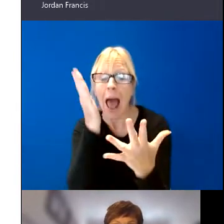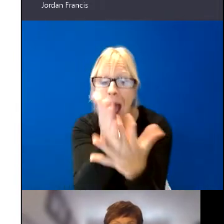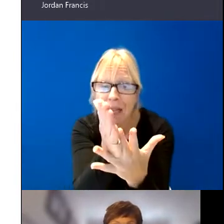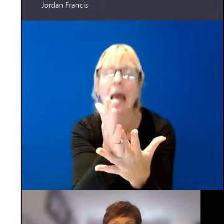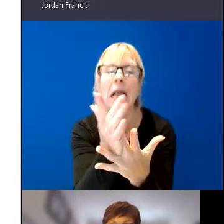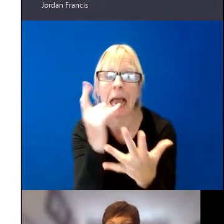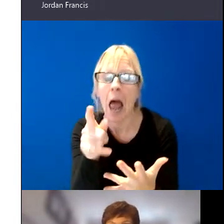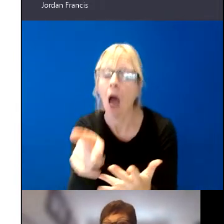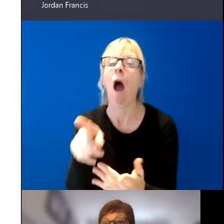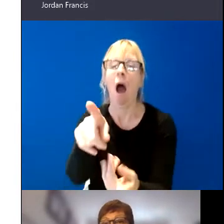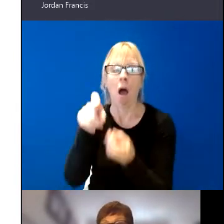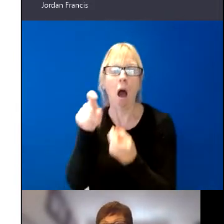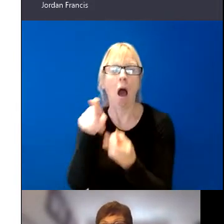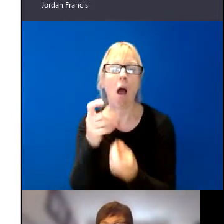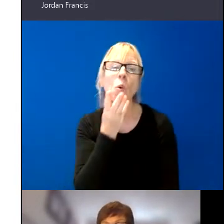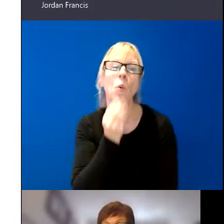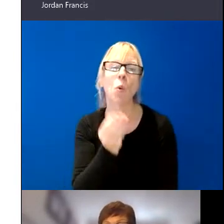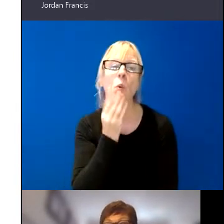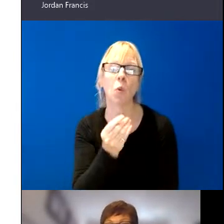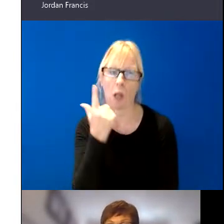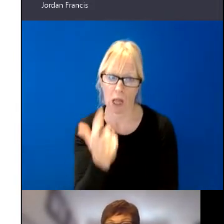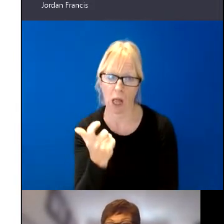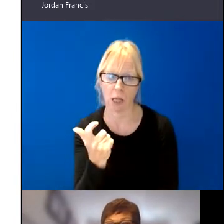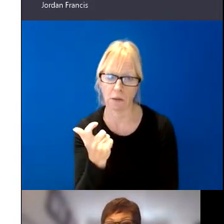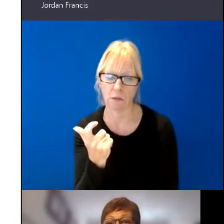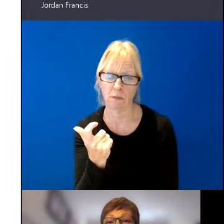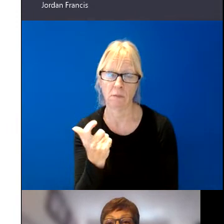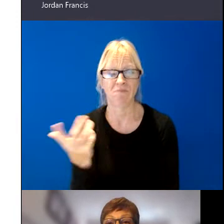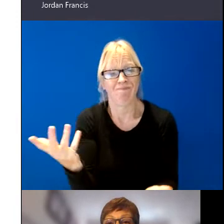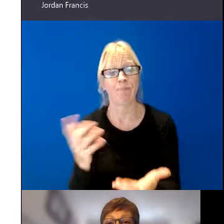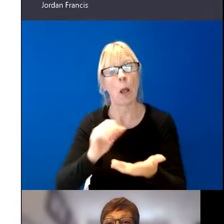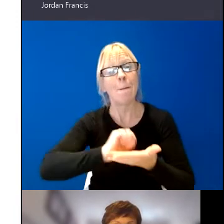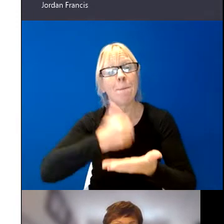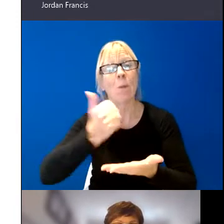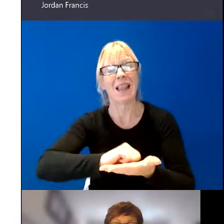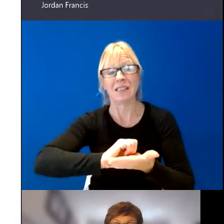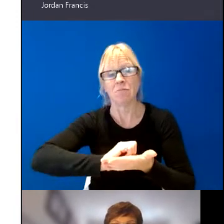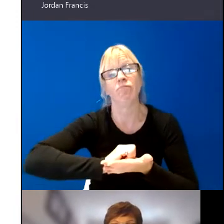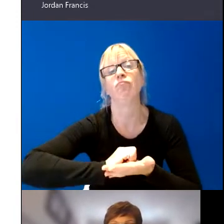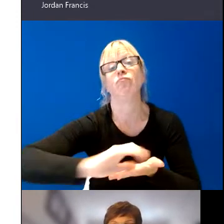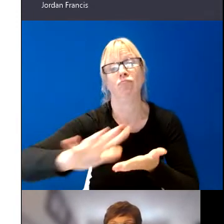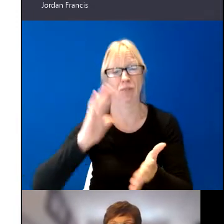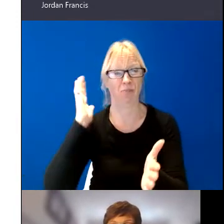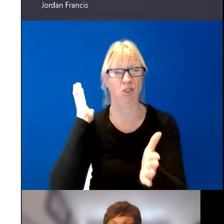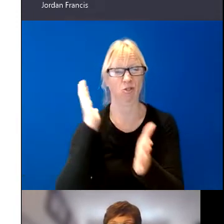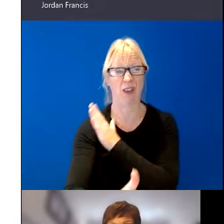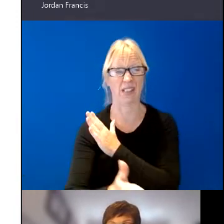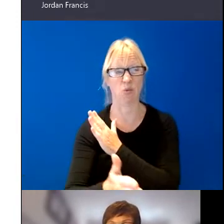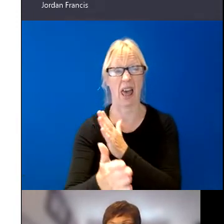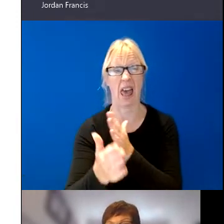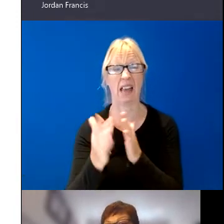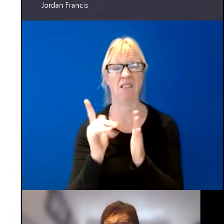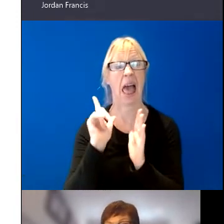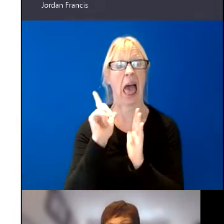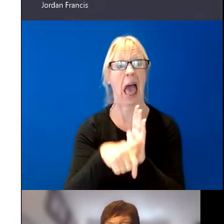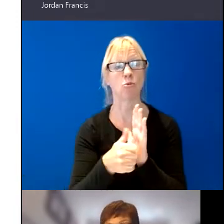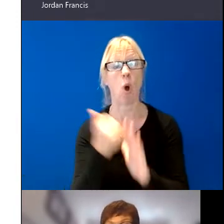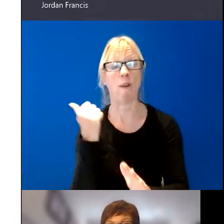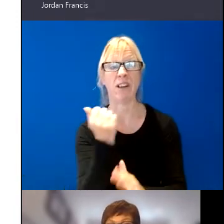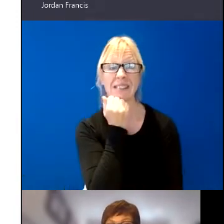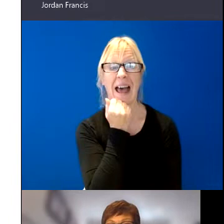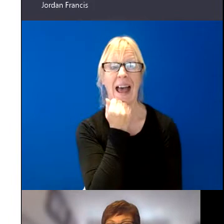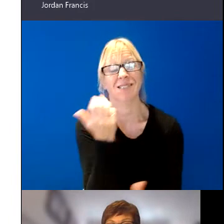to use. Now, as soon as you publish information, of course, it goes out of date the minute you put it on paper. So we're keeping a live